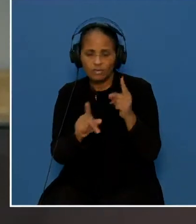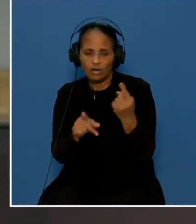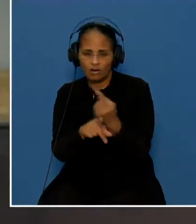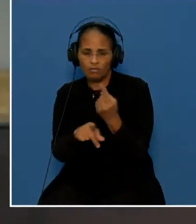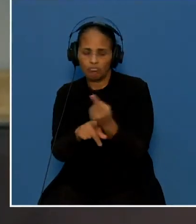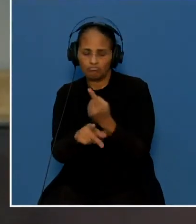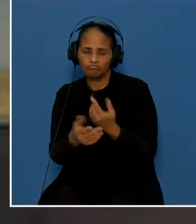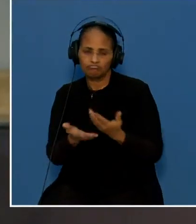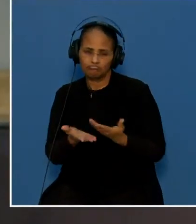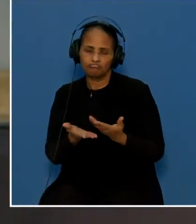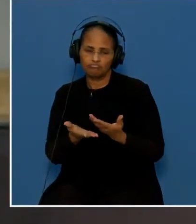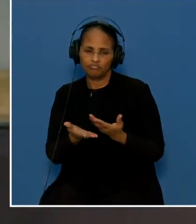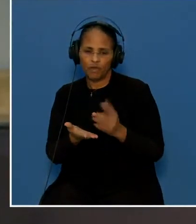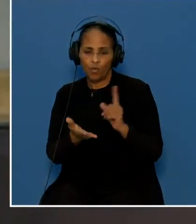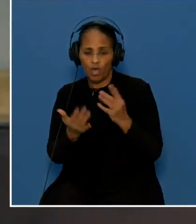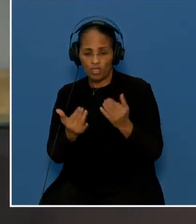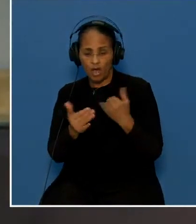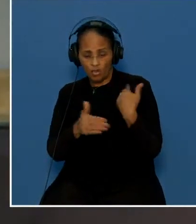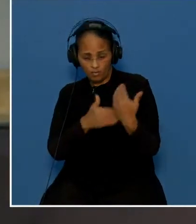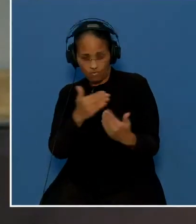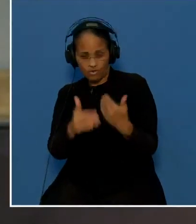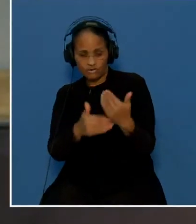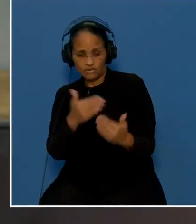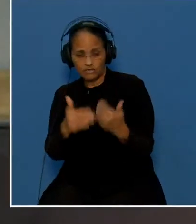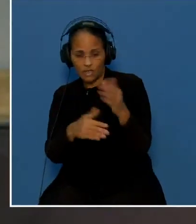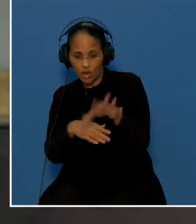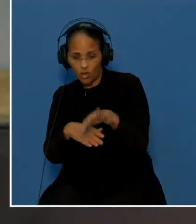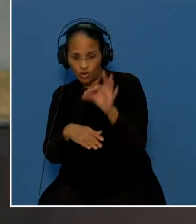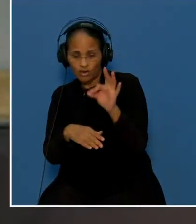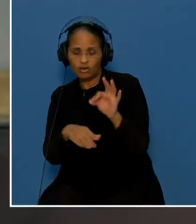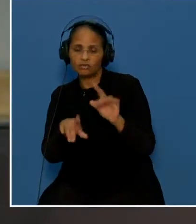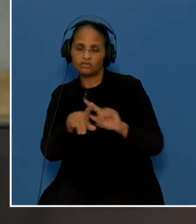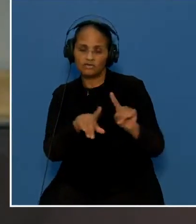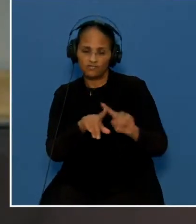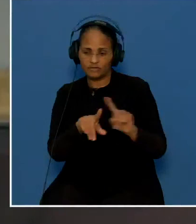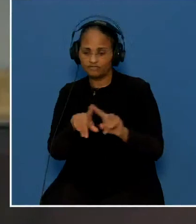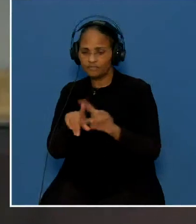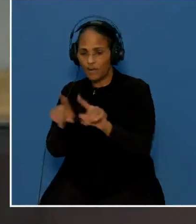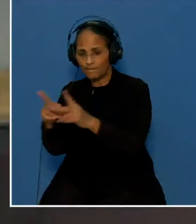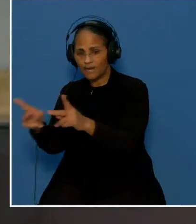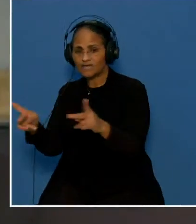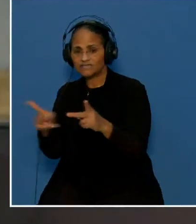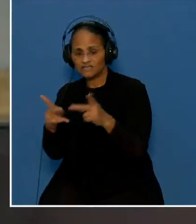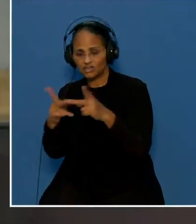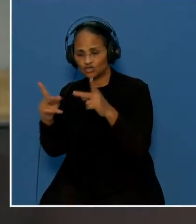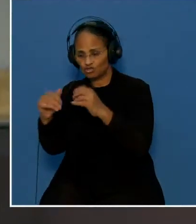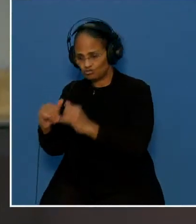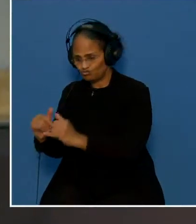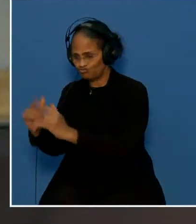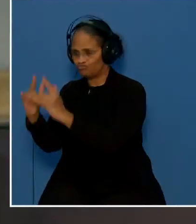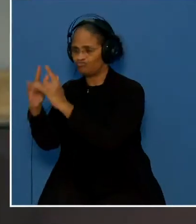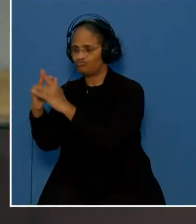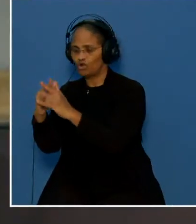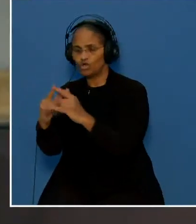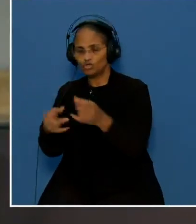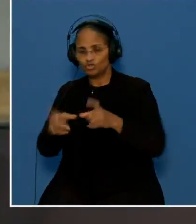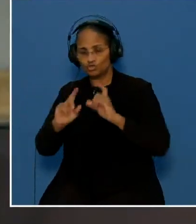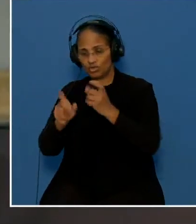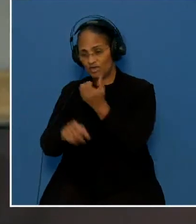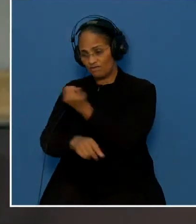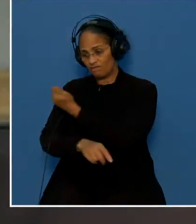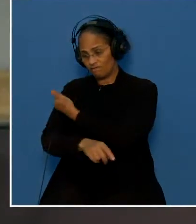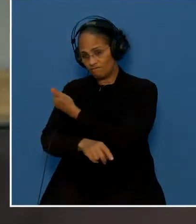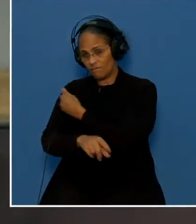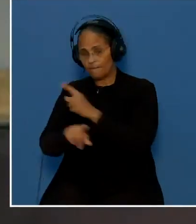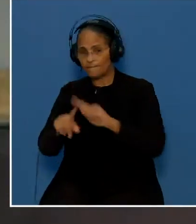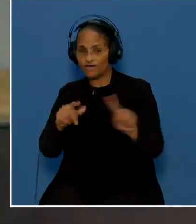appropriately. We are currently in the process of locating additional sites across Bermuda from which to administer the vaccine, although in the first